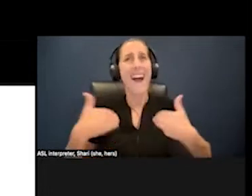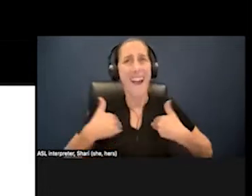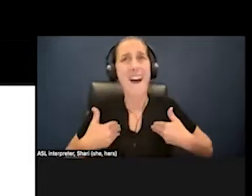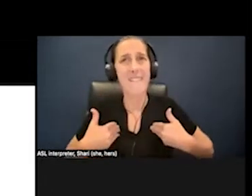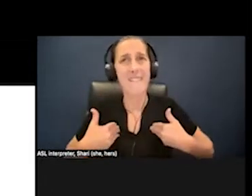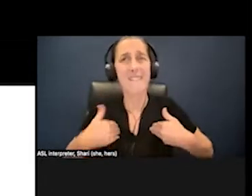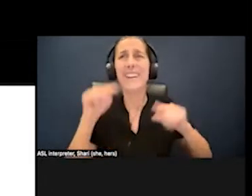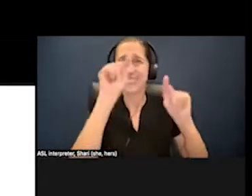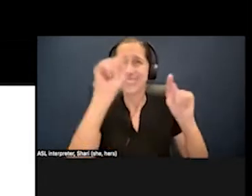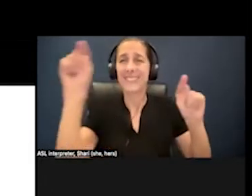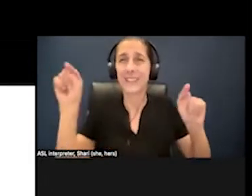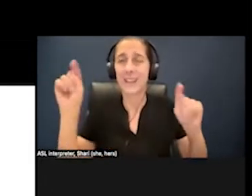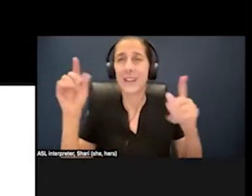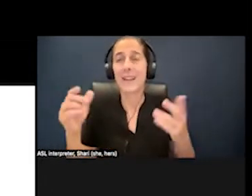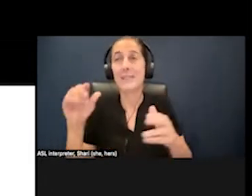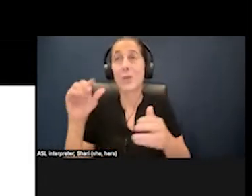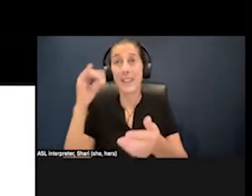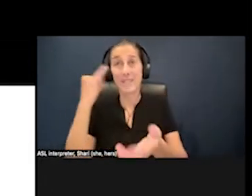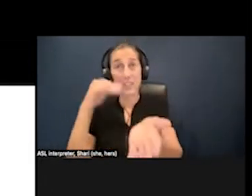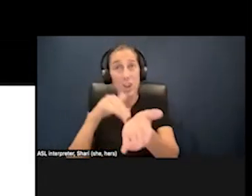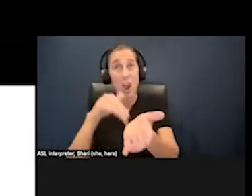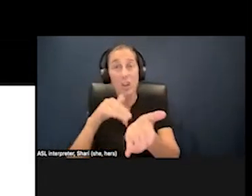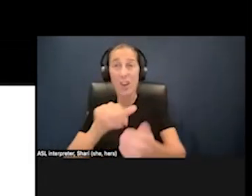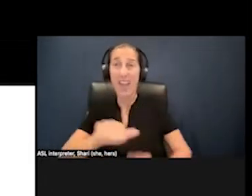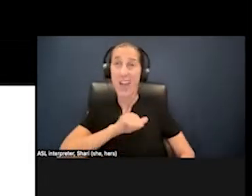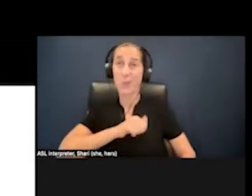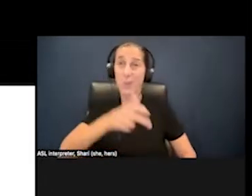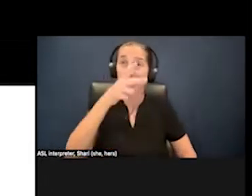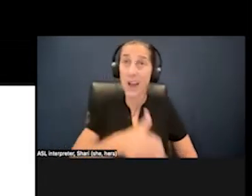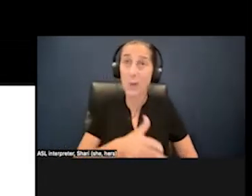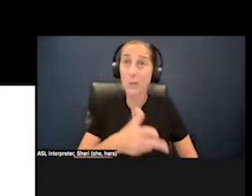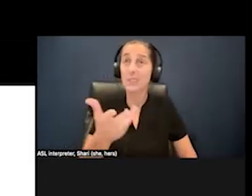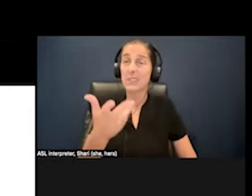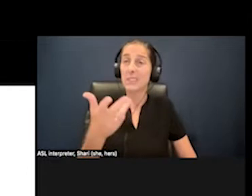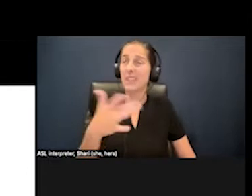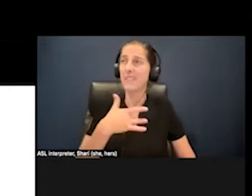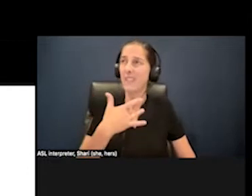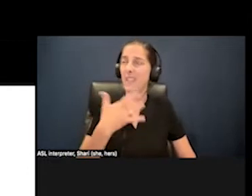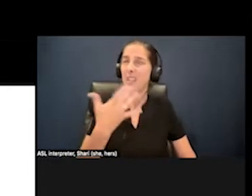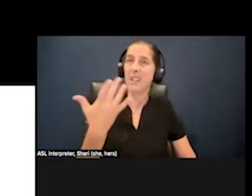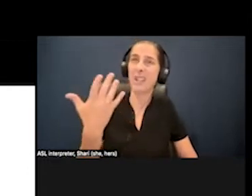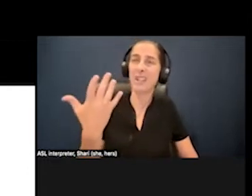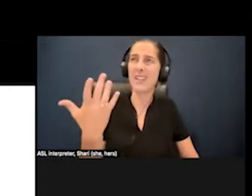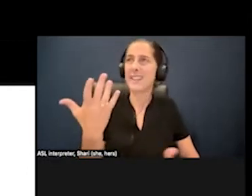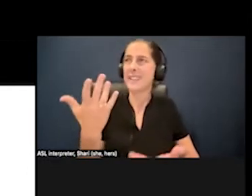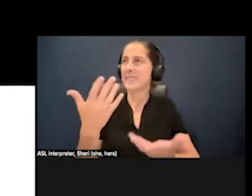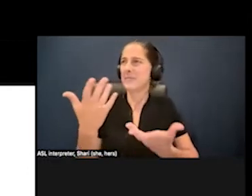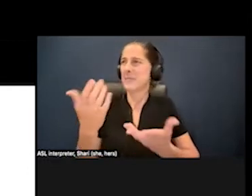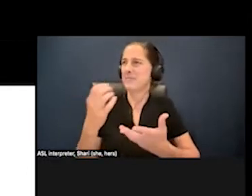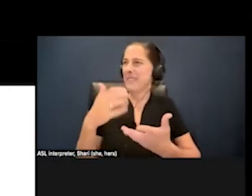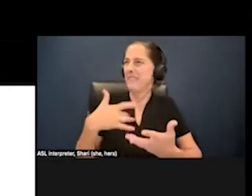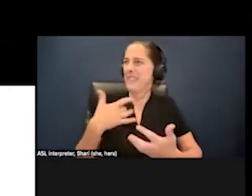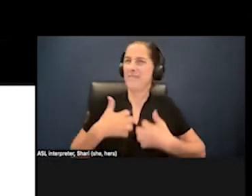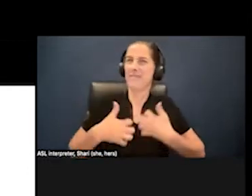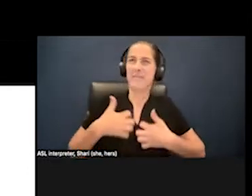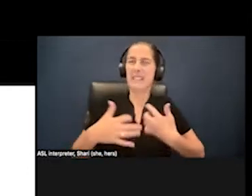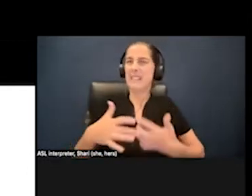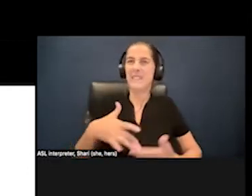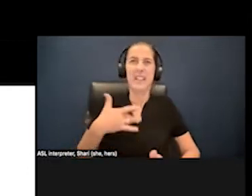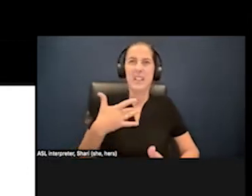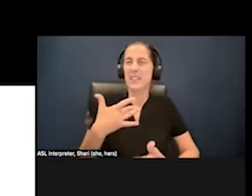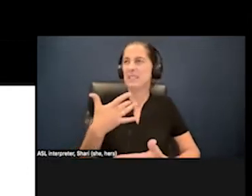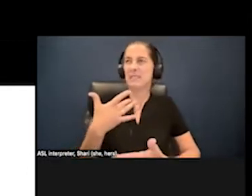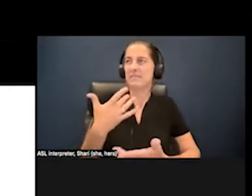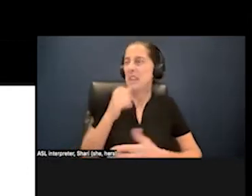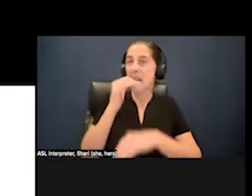something trans people have to live with. That's not just part of what medical care is like. So you are seeing a specific provider who